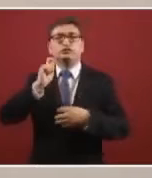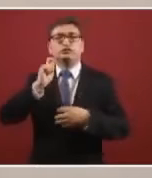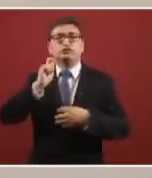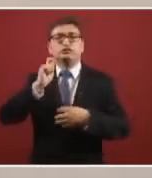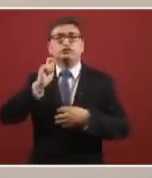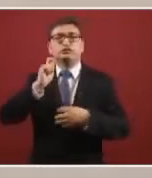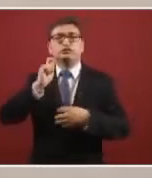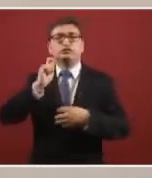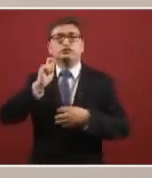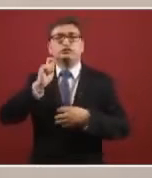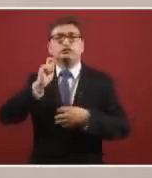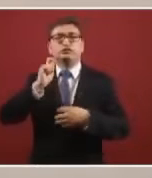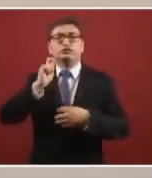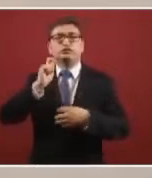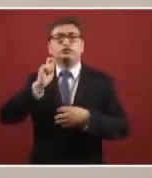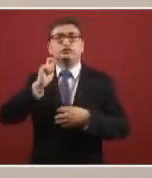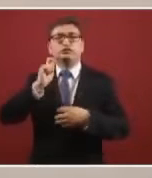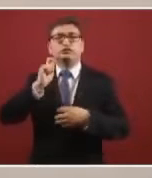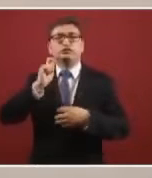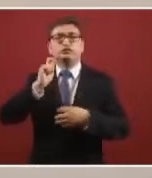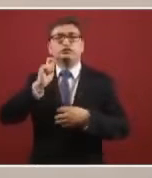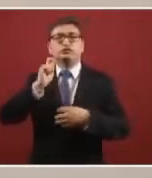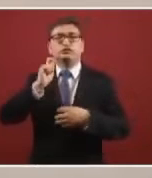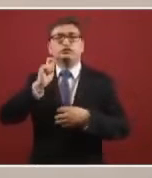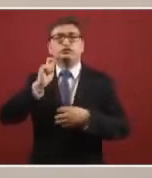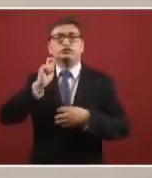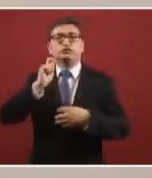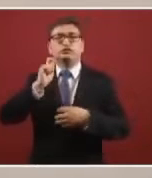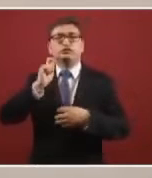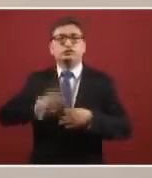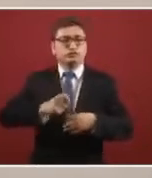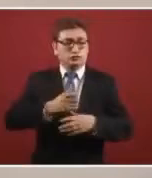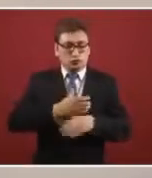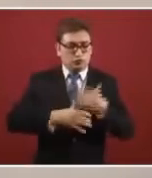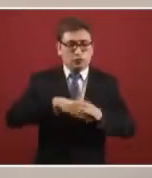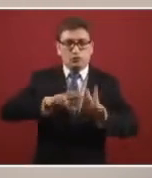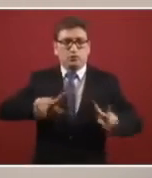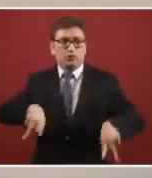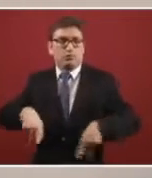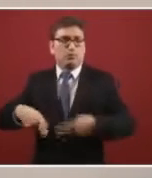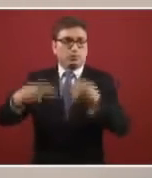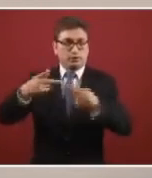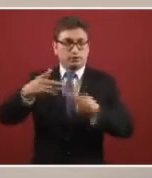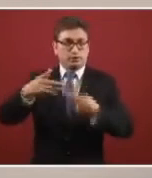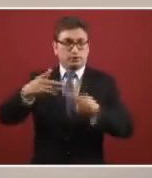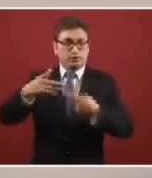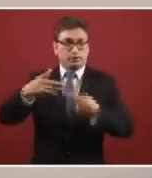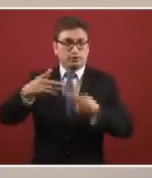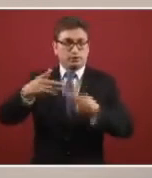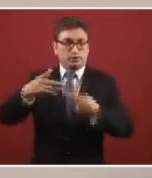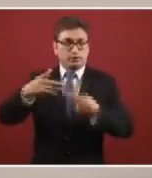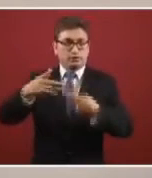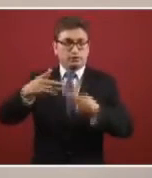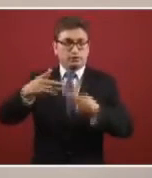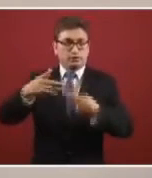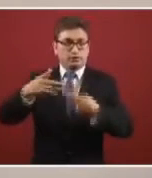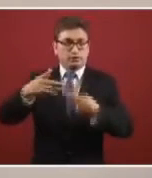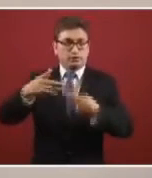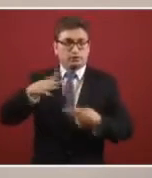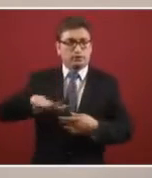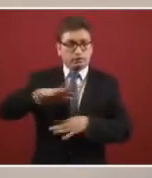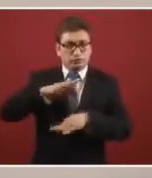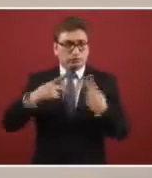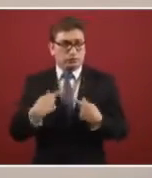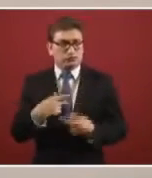Industrialize our country. Does not mean public auction. Nuestros recursos naturales. Of our natural resources.